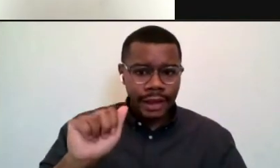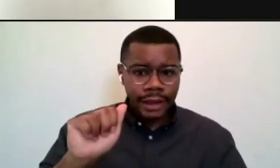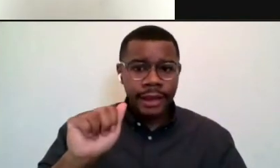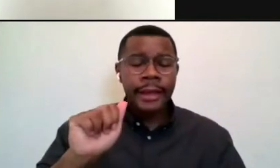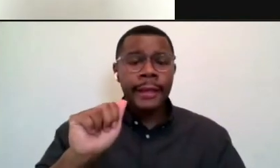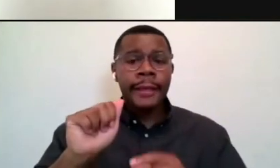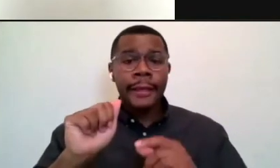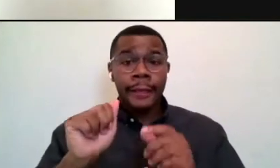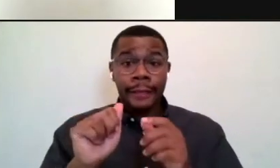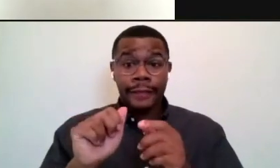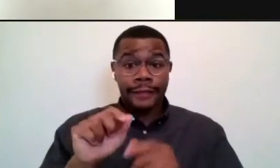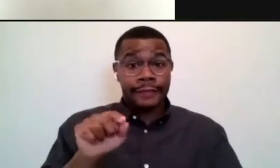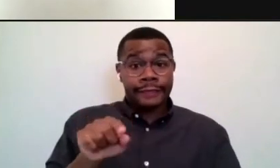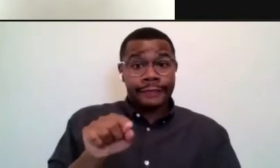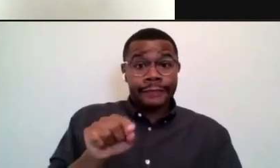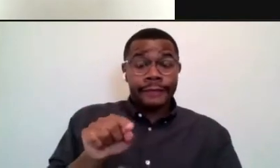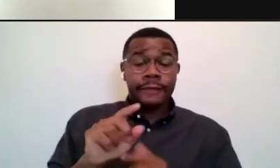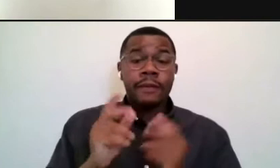really interesting.